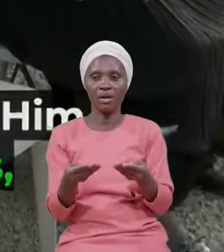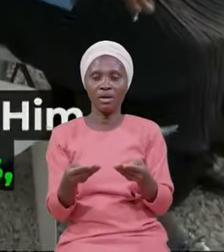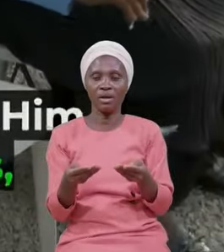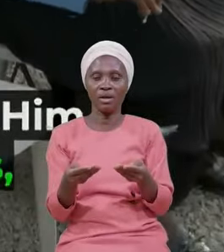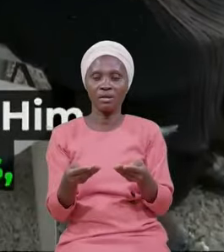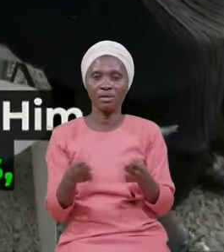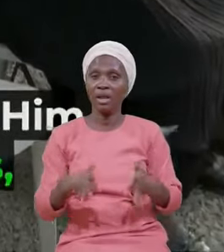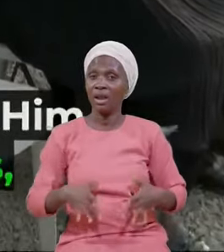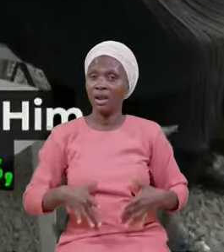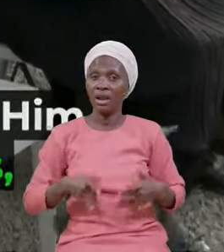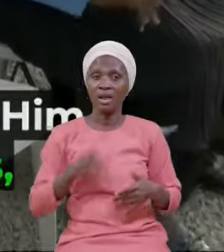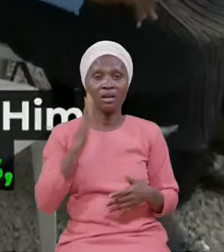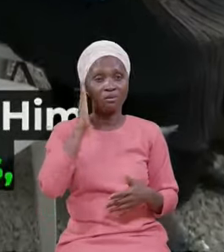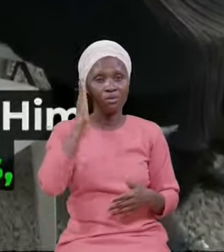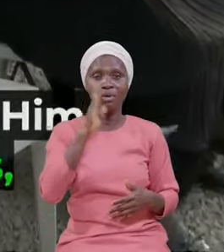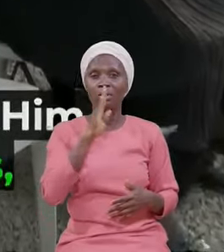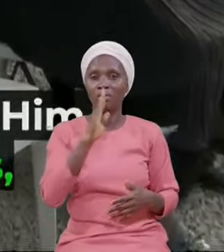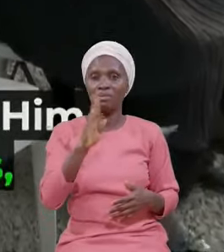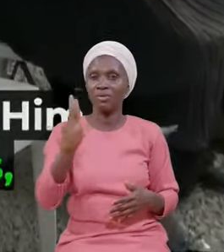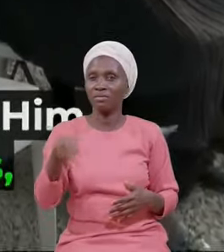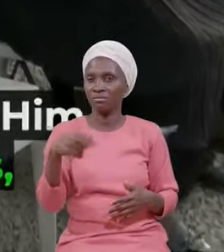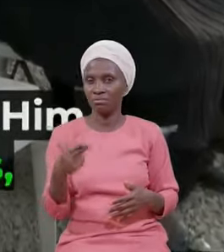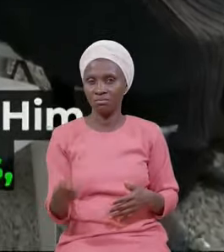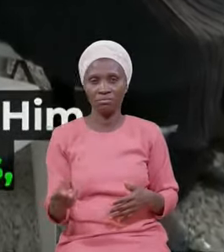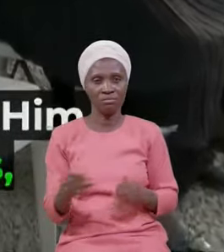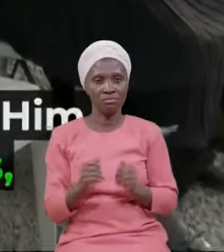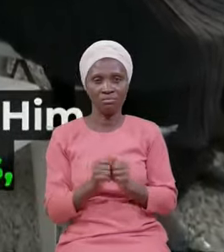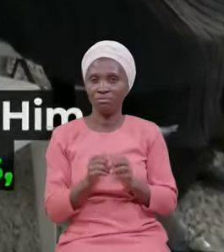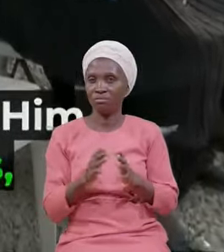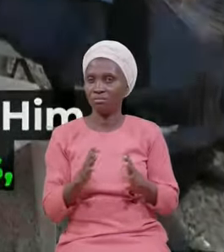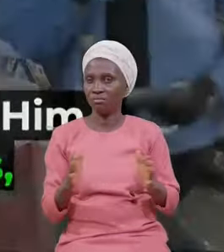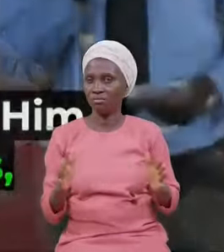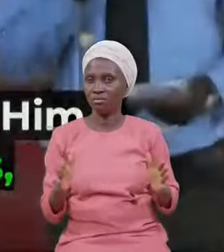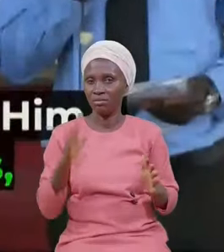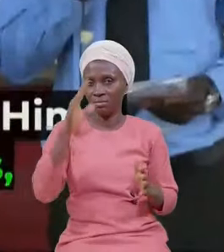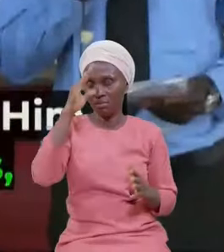he life W be oness